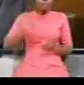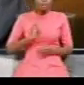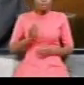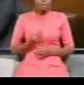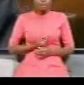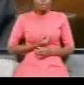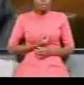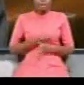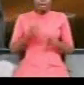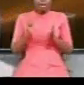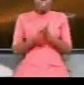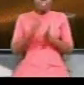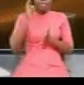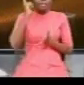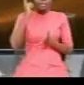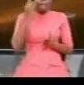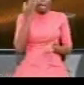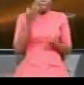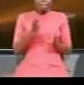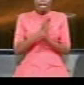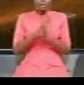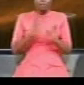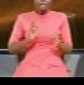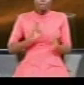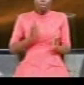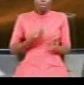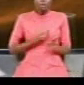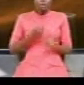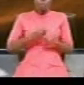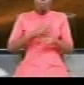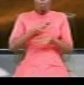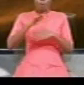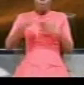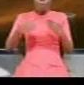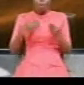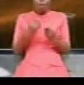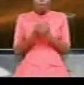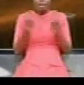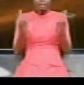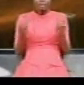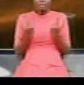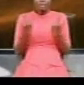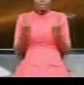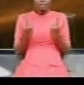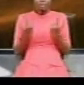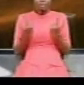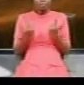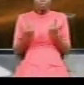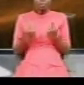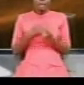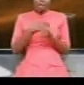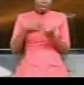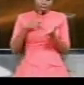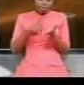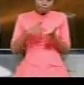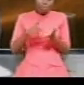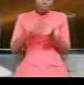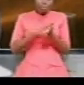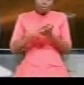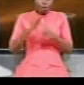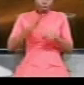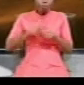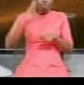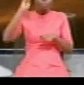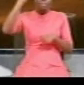us, that he might redeem us from all iniquity, and purify